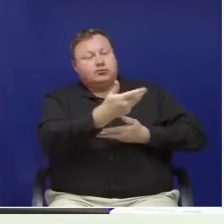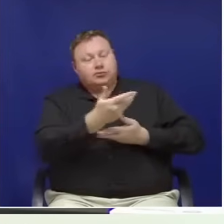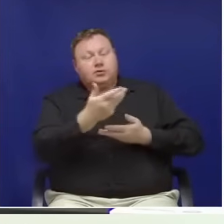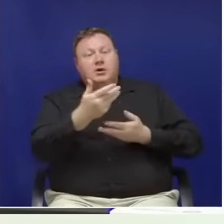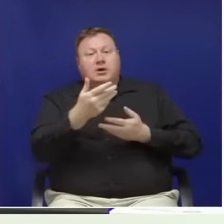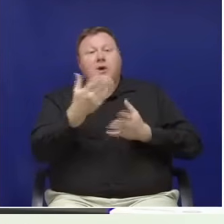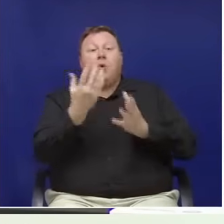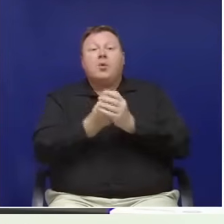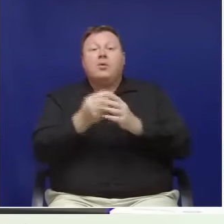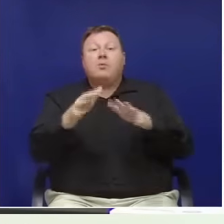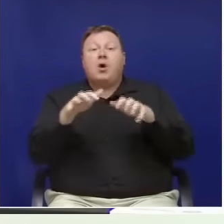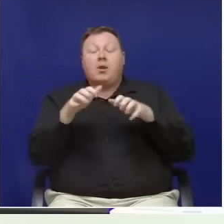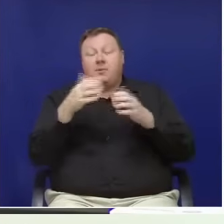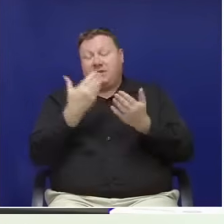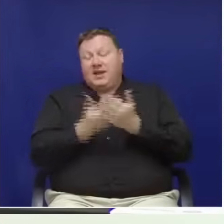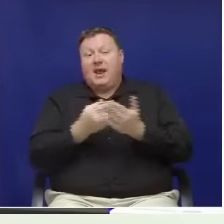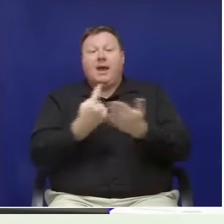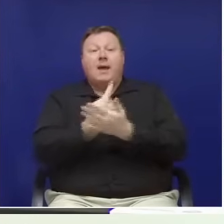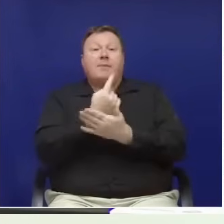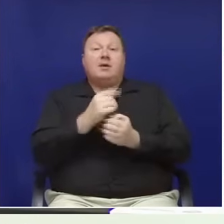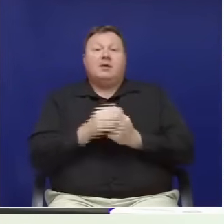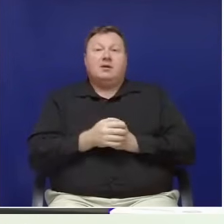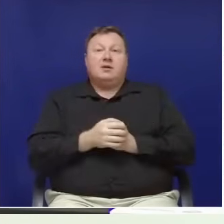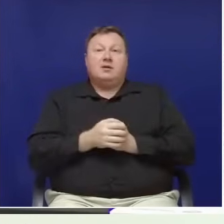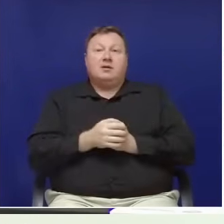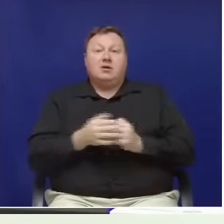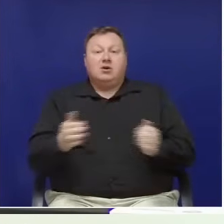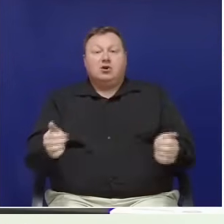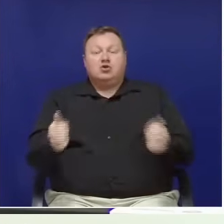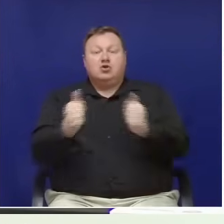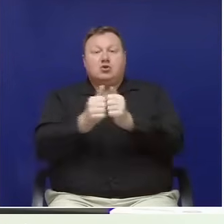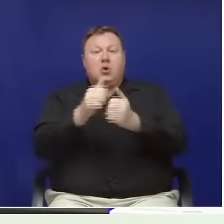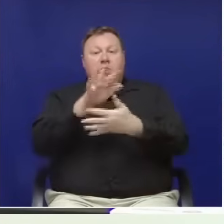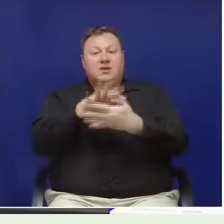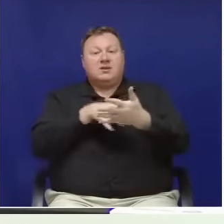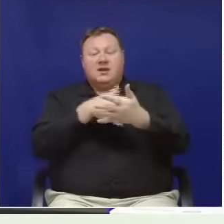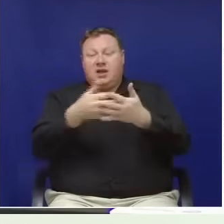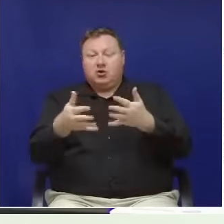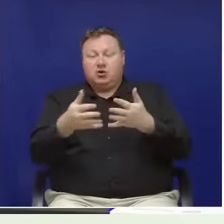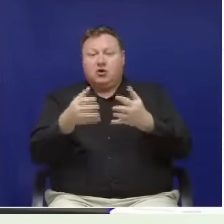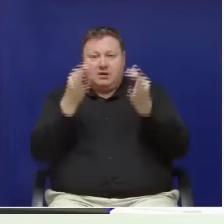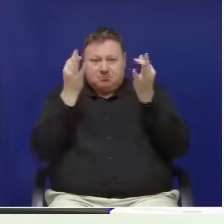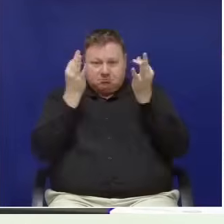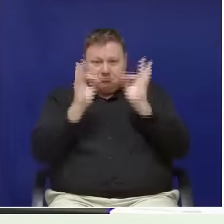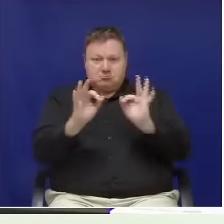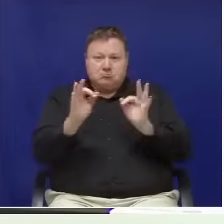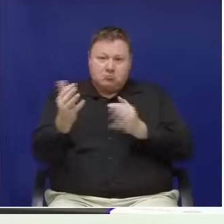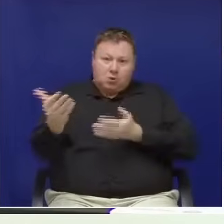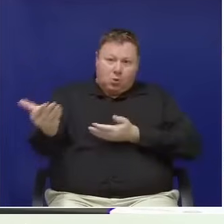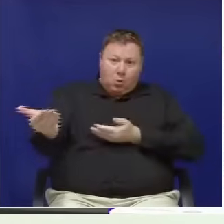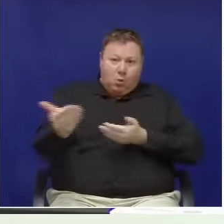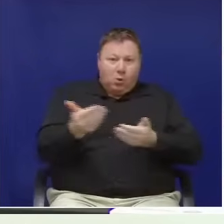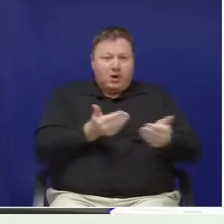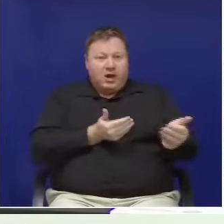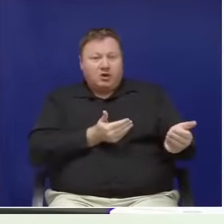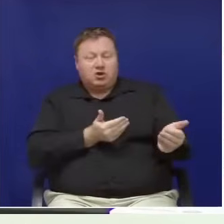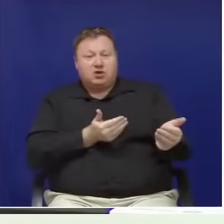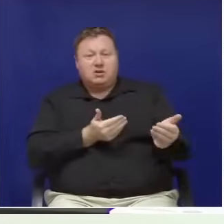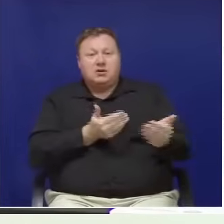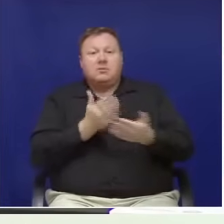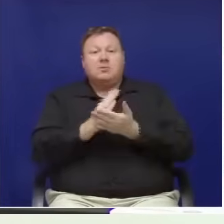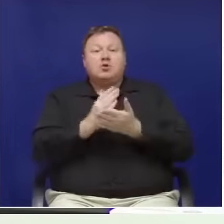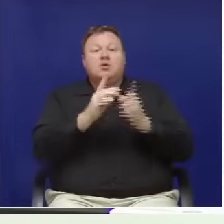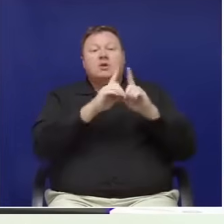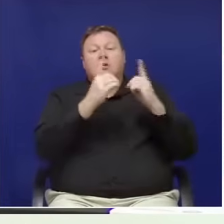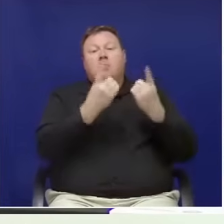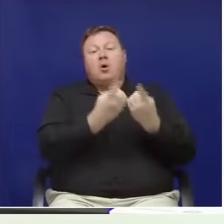this reason, joint scheduling and proper coordination between Parliament and the